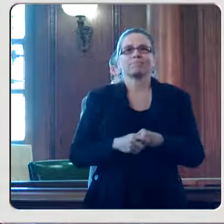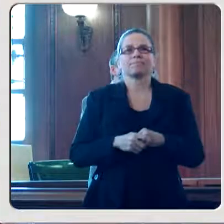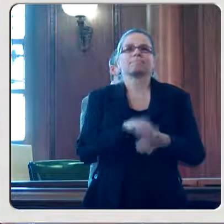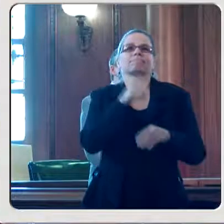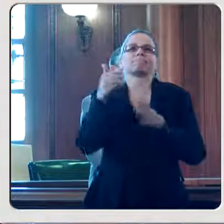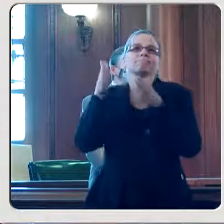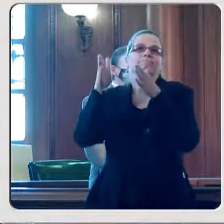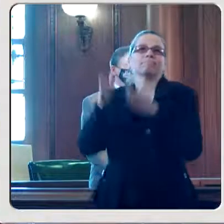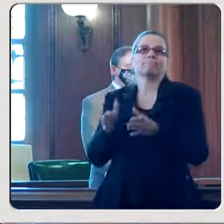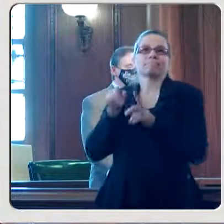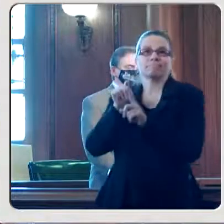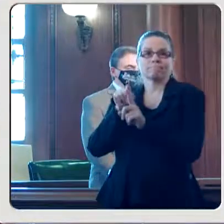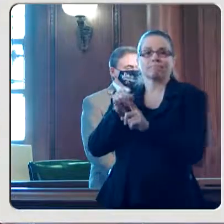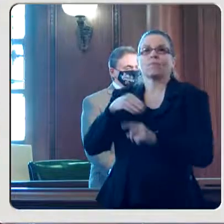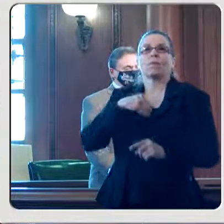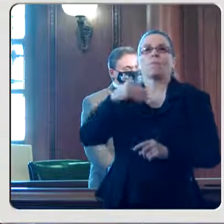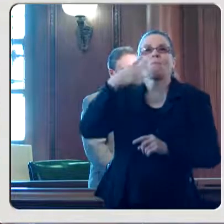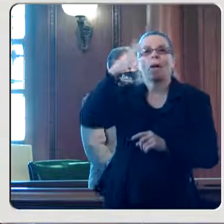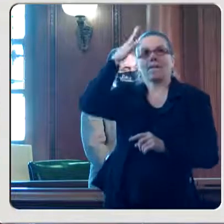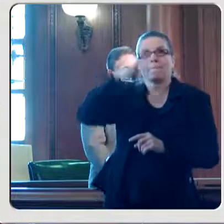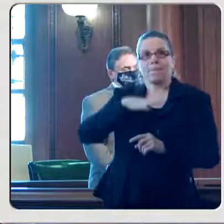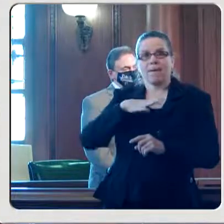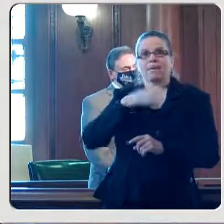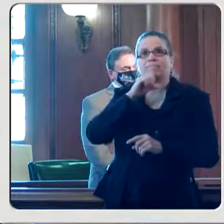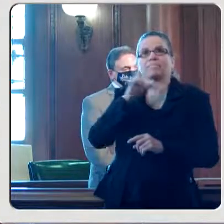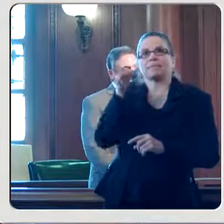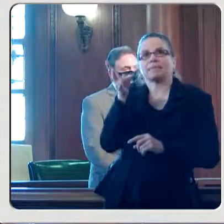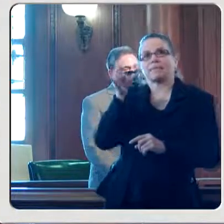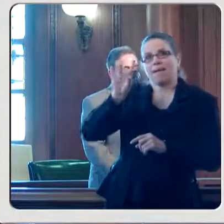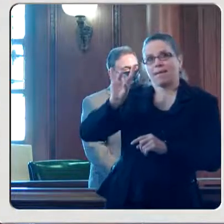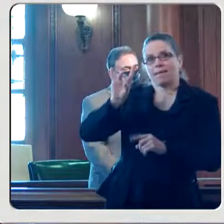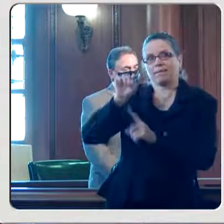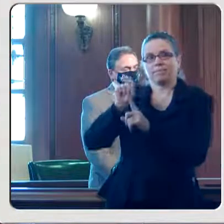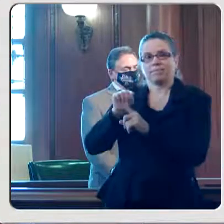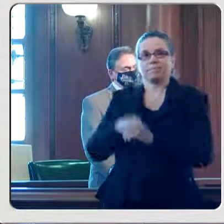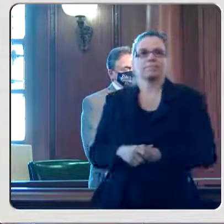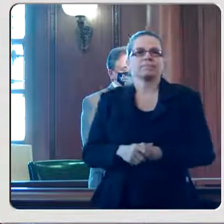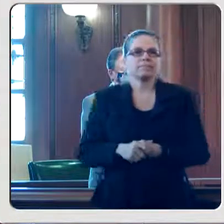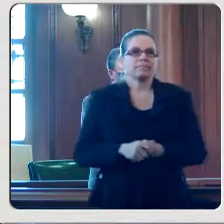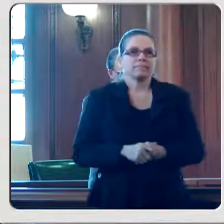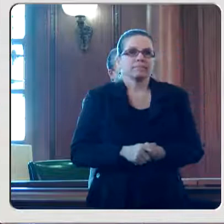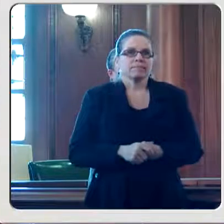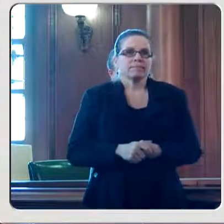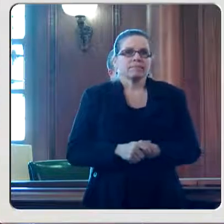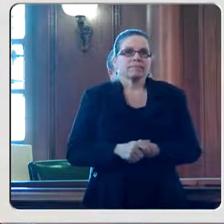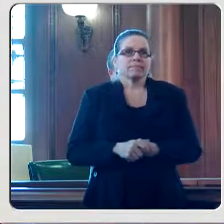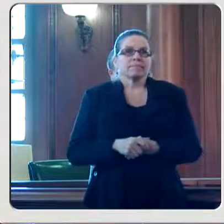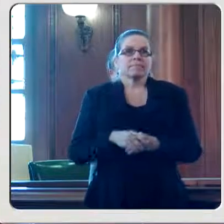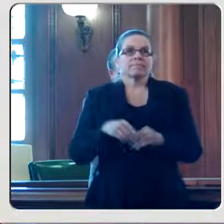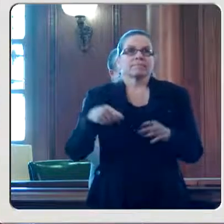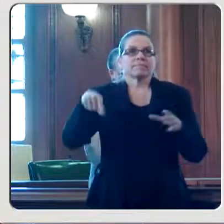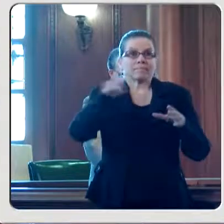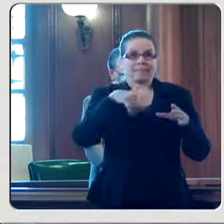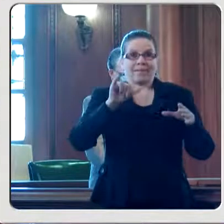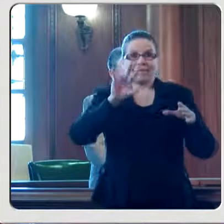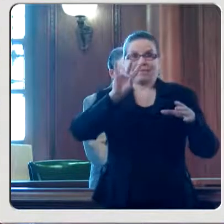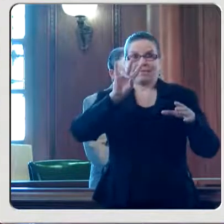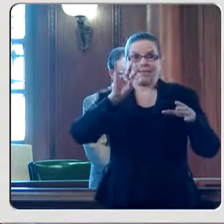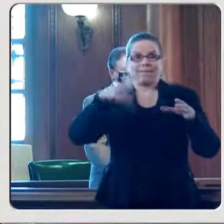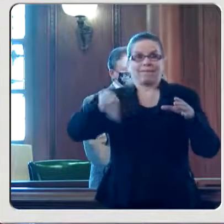78-year-old white male. It is always important that we pause to say that